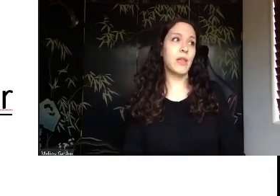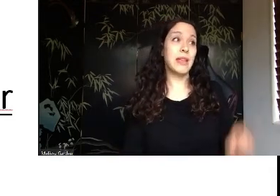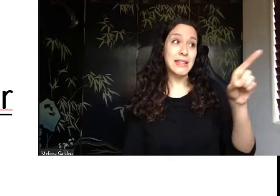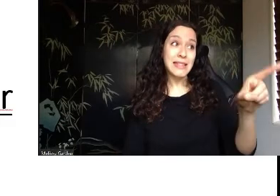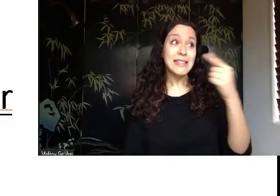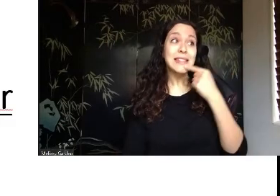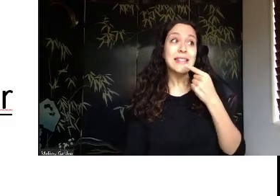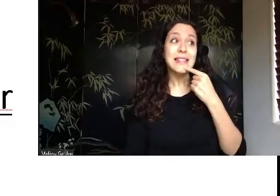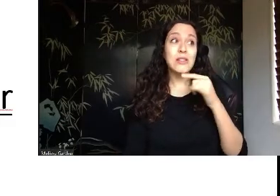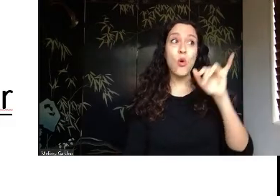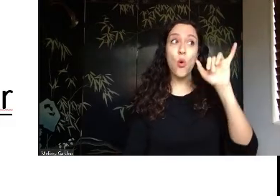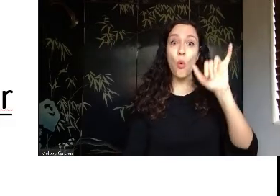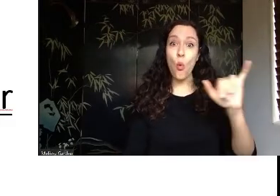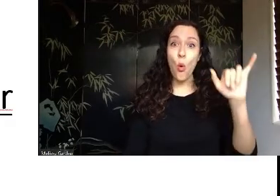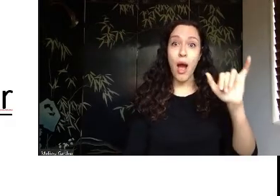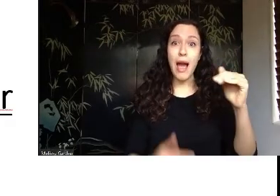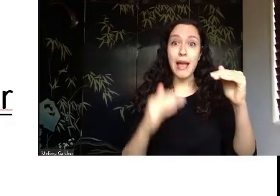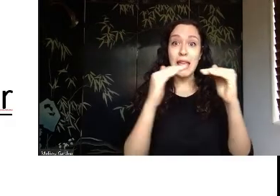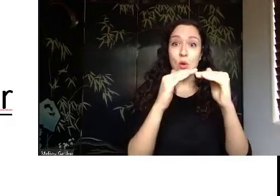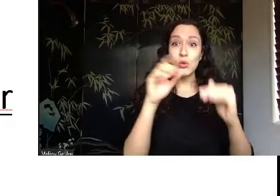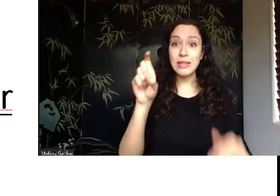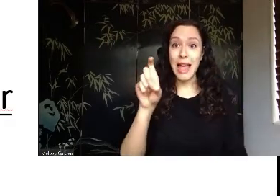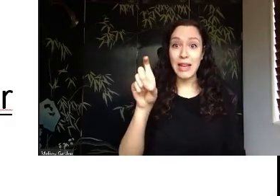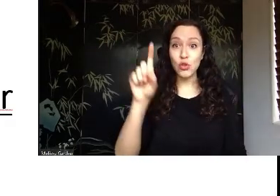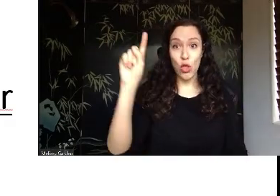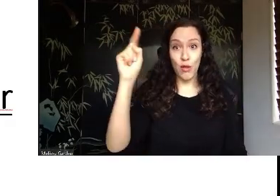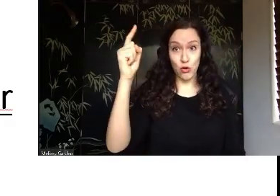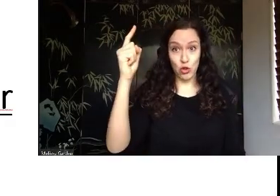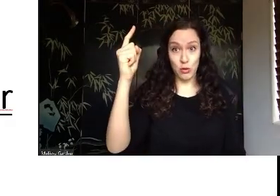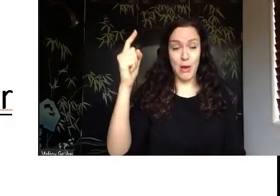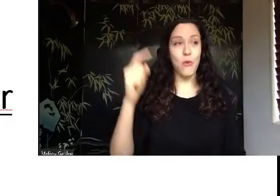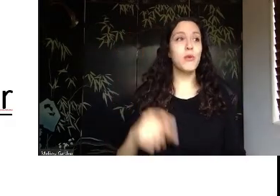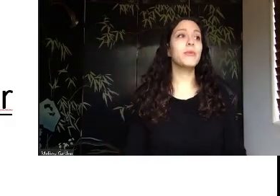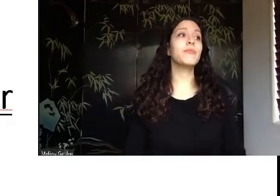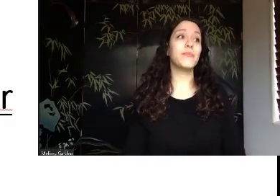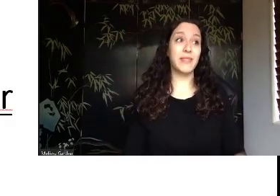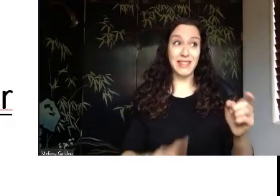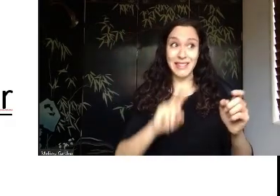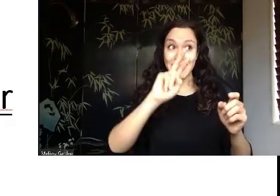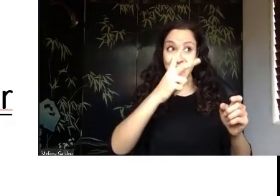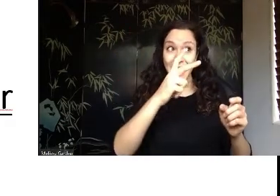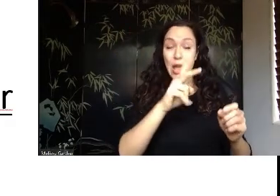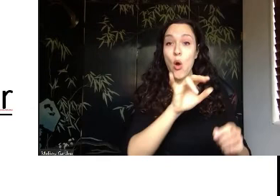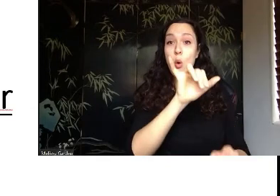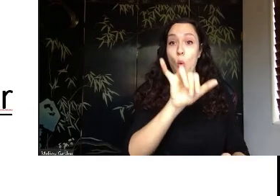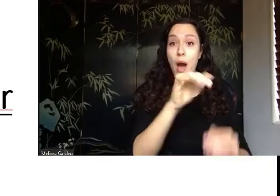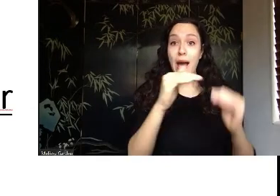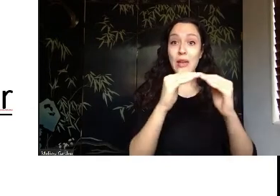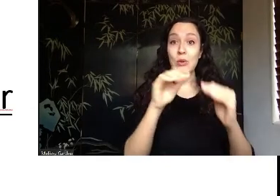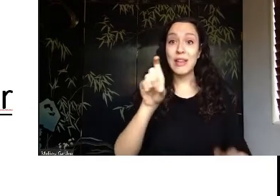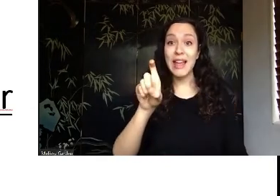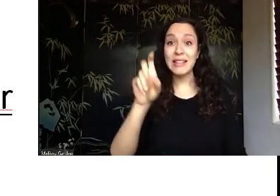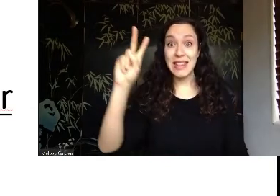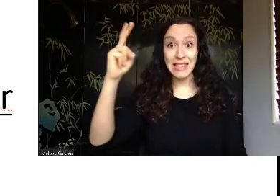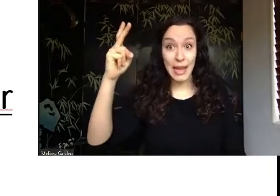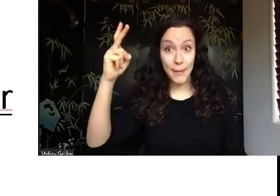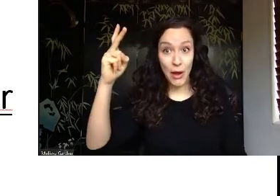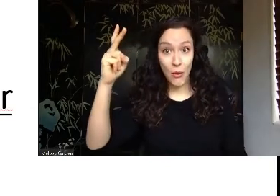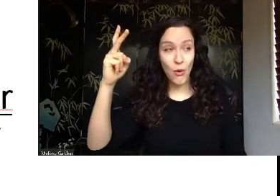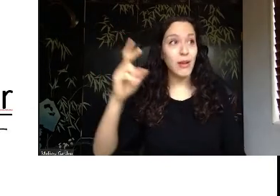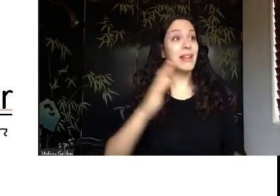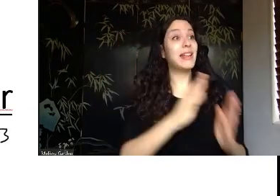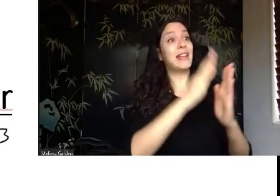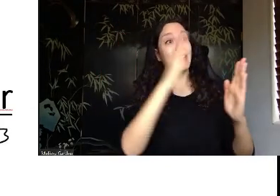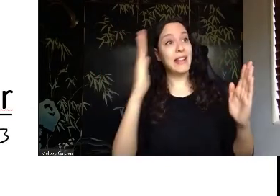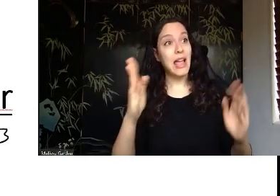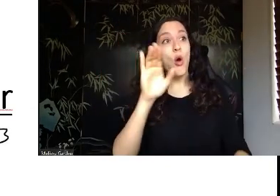equals x to the first power. This one says y equals x to the second power. And this one says y equals x to